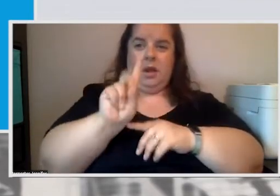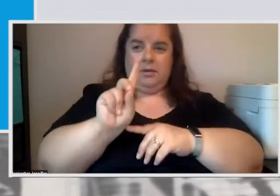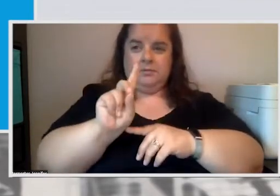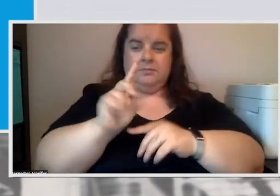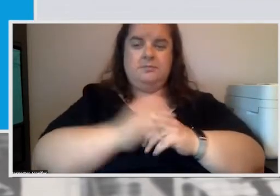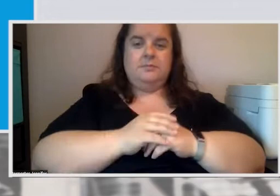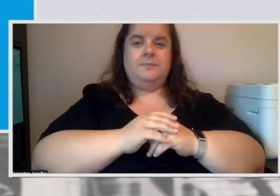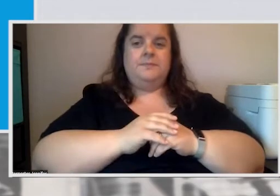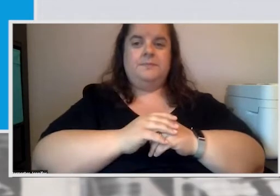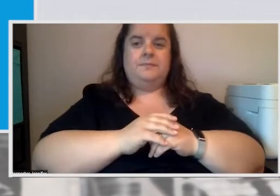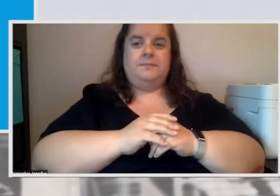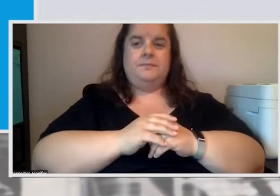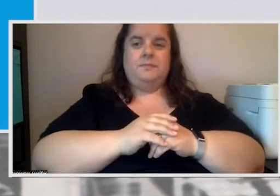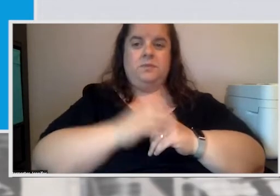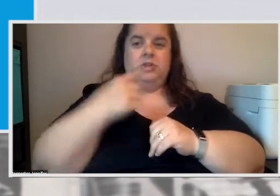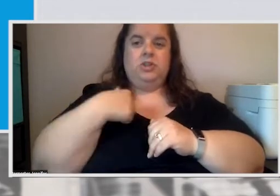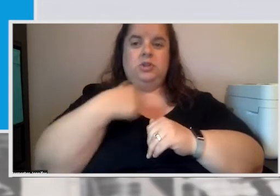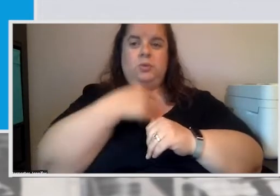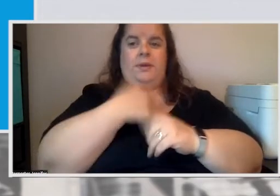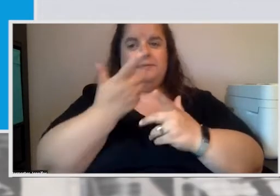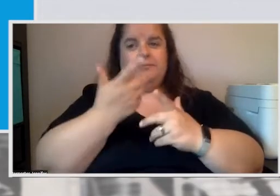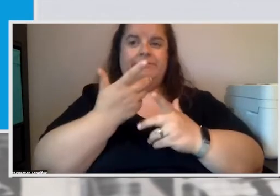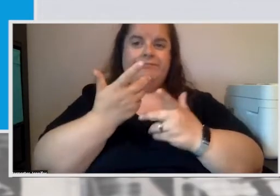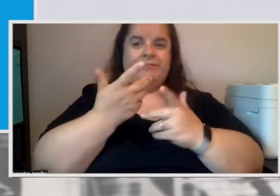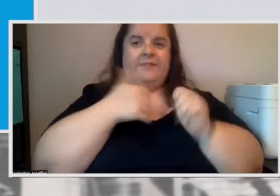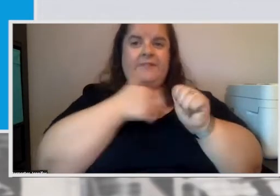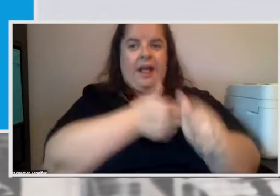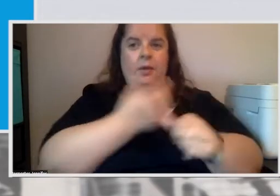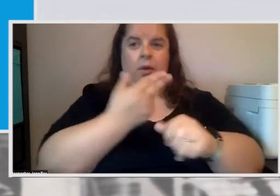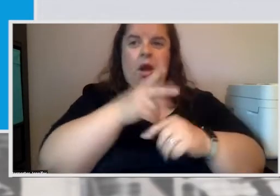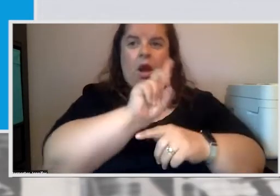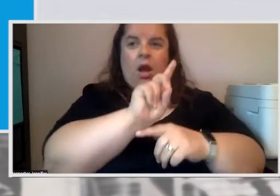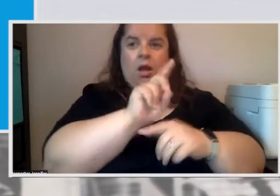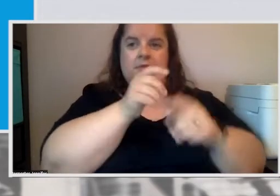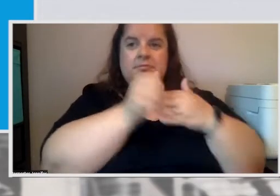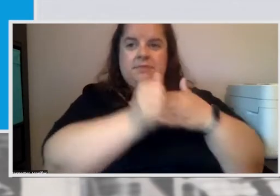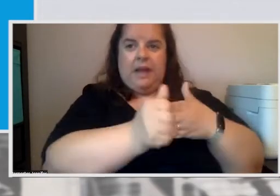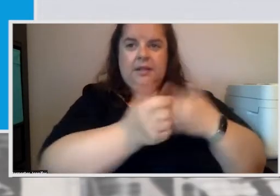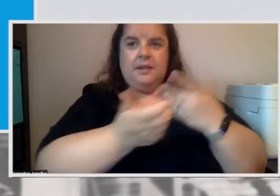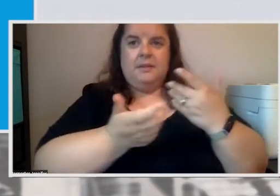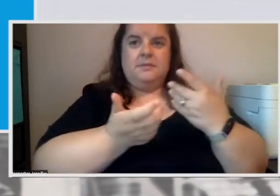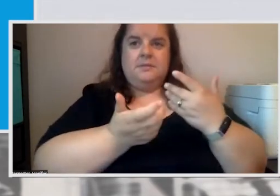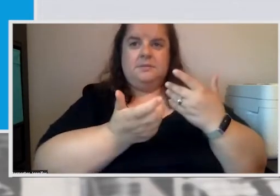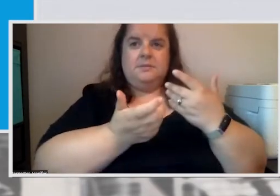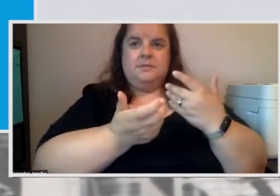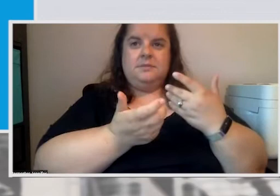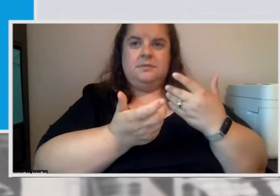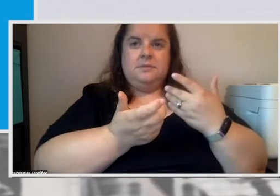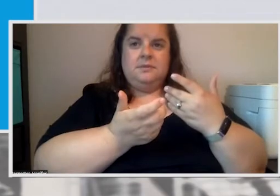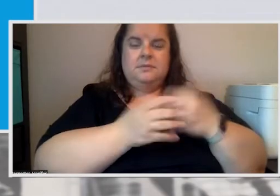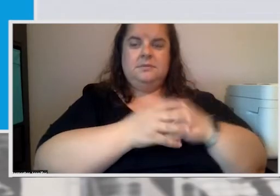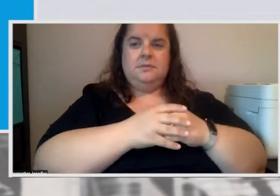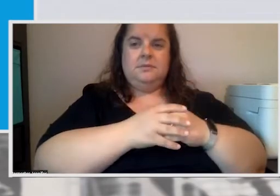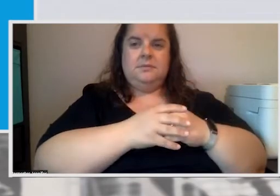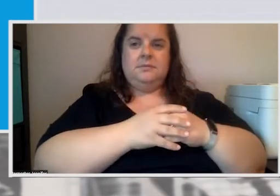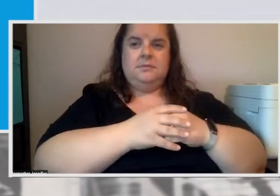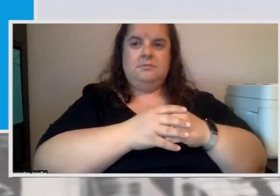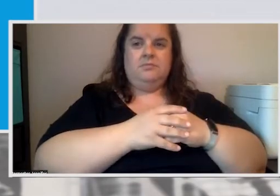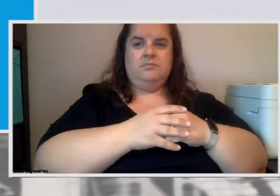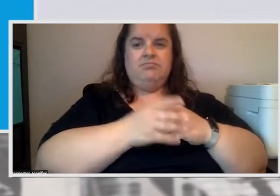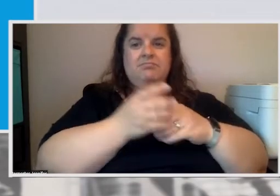We march according to the tune of the HUD guidelines. And for each of these programs, there are slightly different